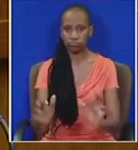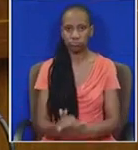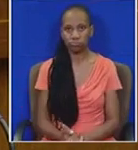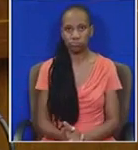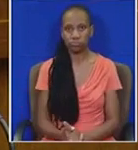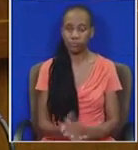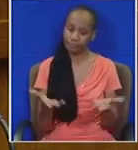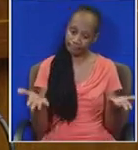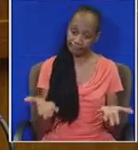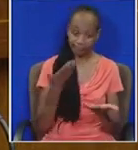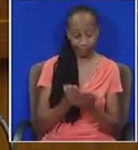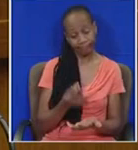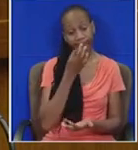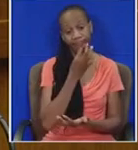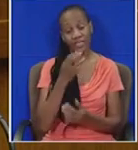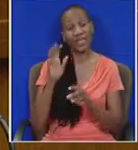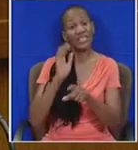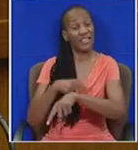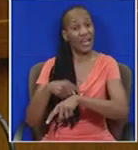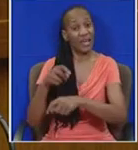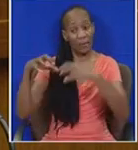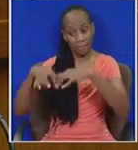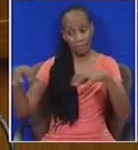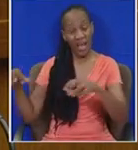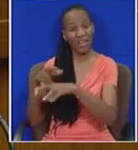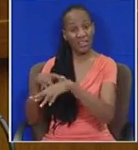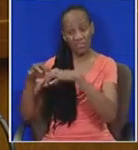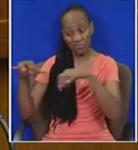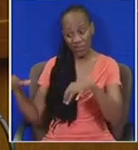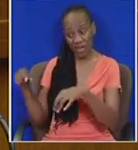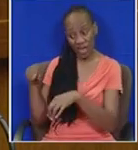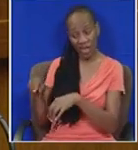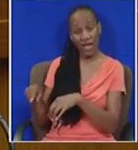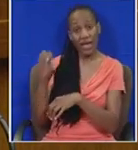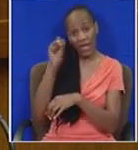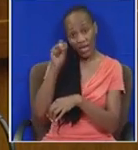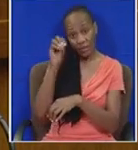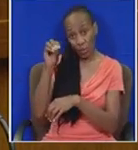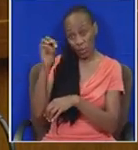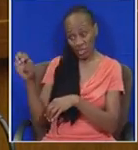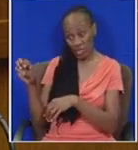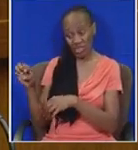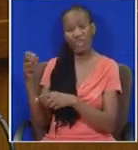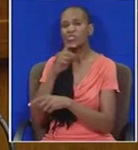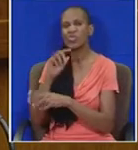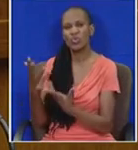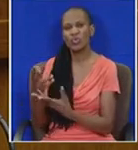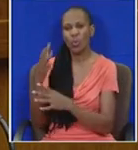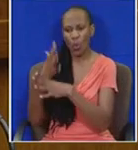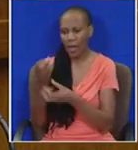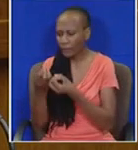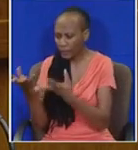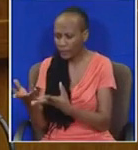It is correct to say that apartheid used SOCs for jobs, for services, for